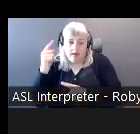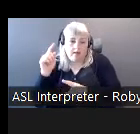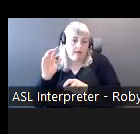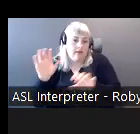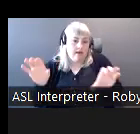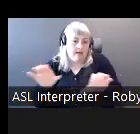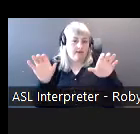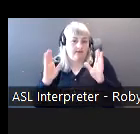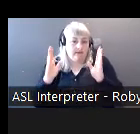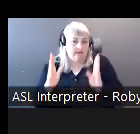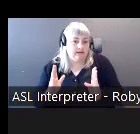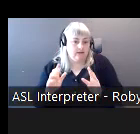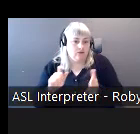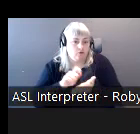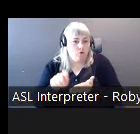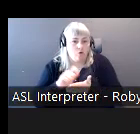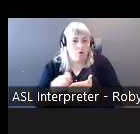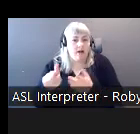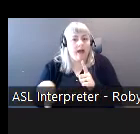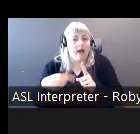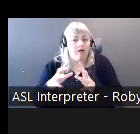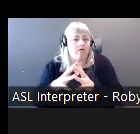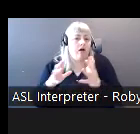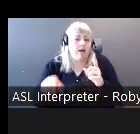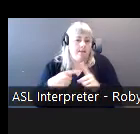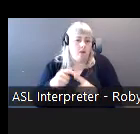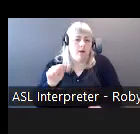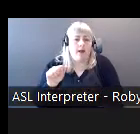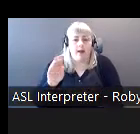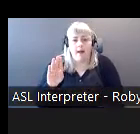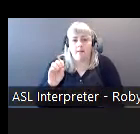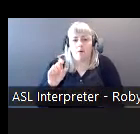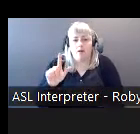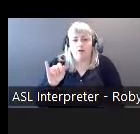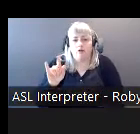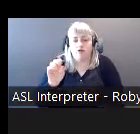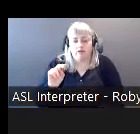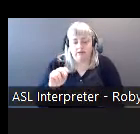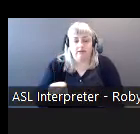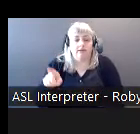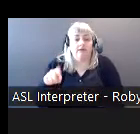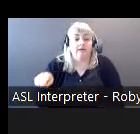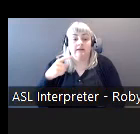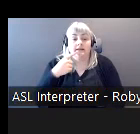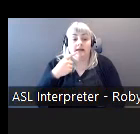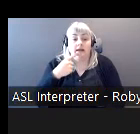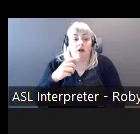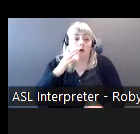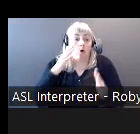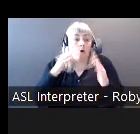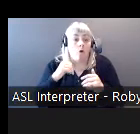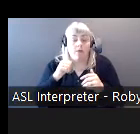abolitionists in the US, talked about hope doesn't preclude feeling sadness or frustration